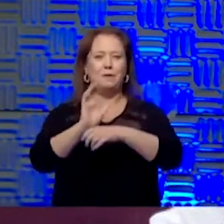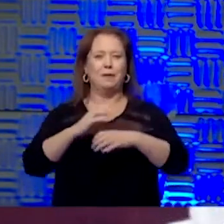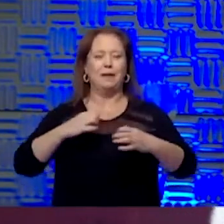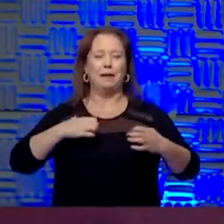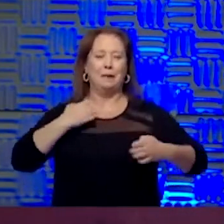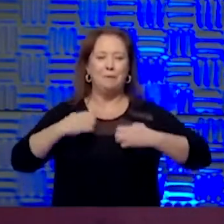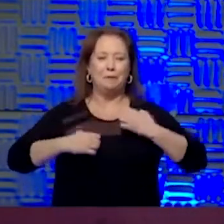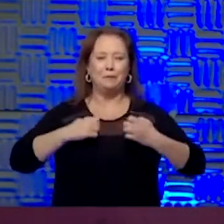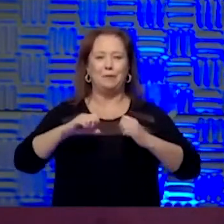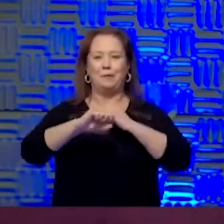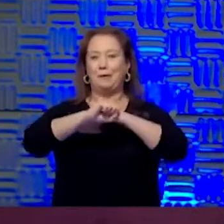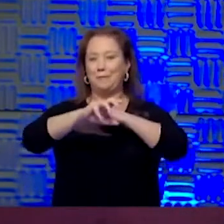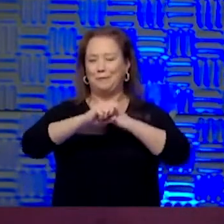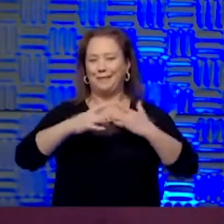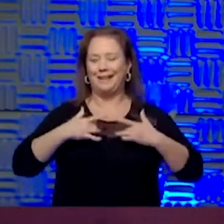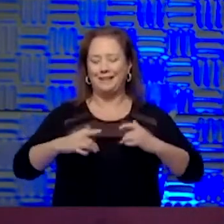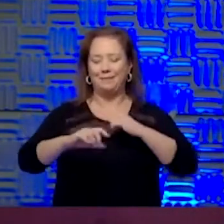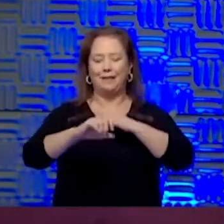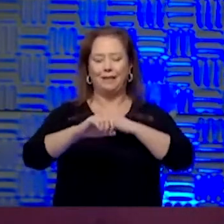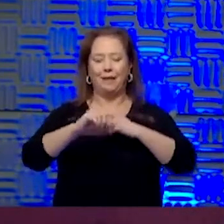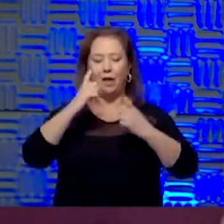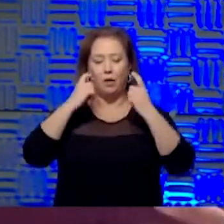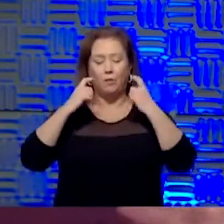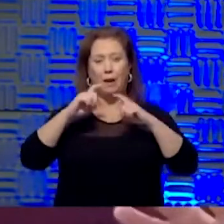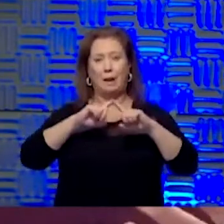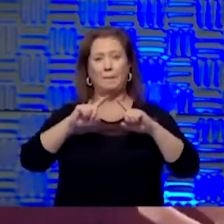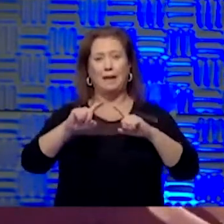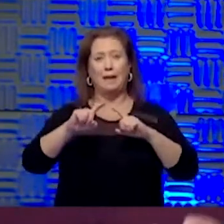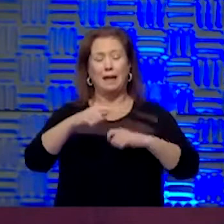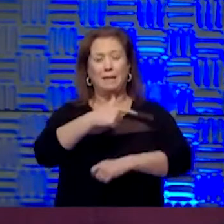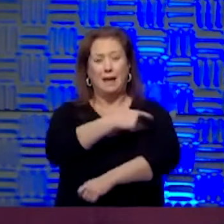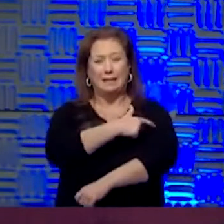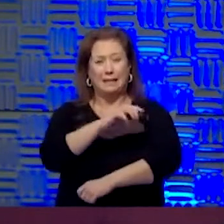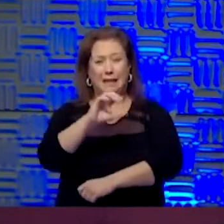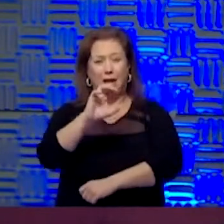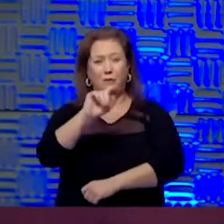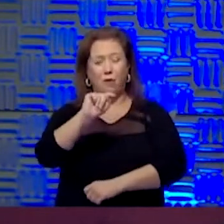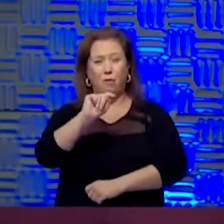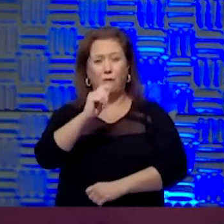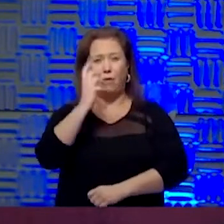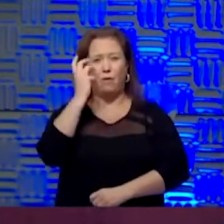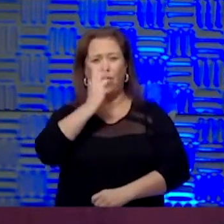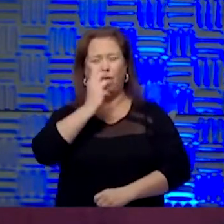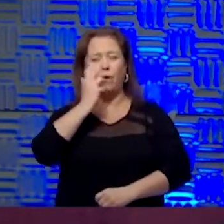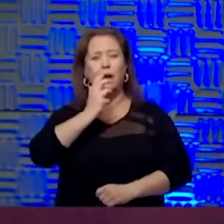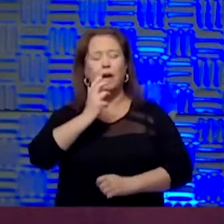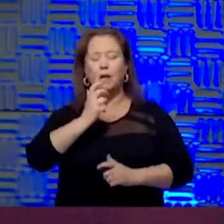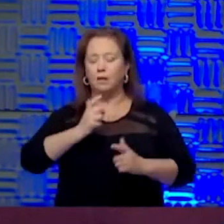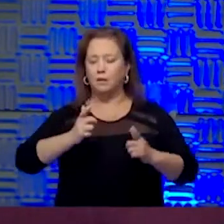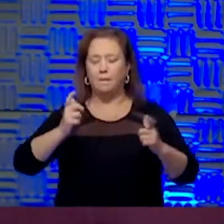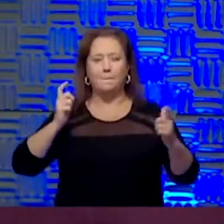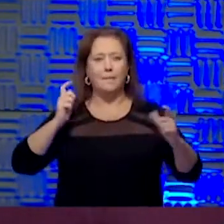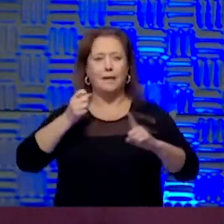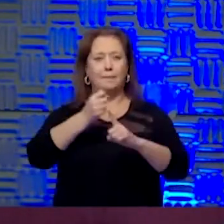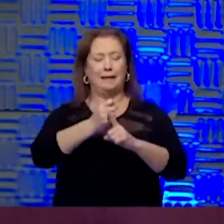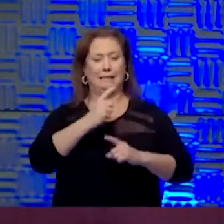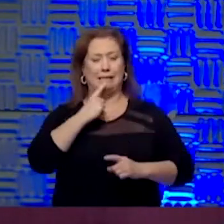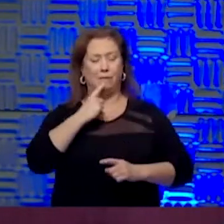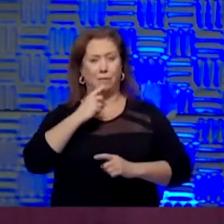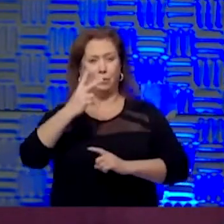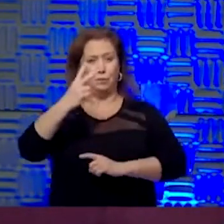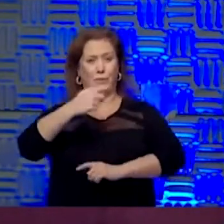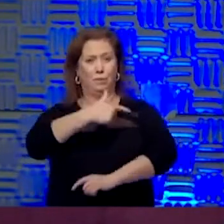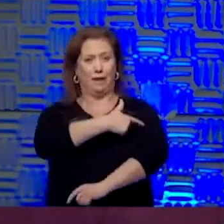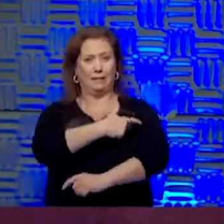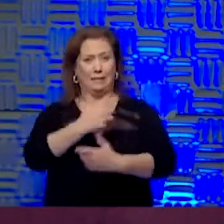commercials. But the truth is, that's a big moment. And he said that he thought there would be 2 vaccines that